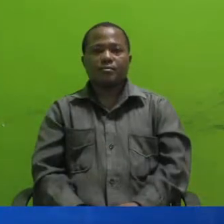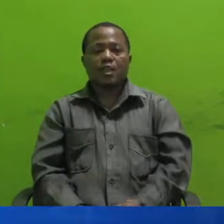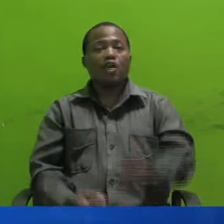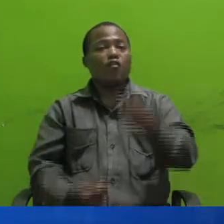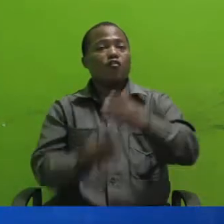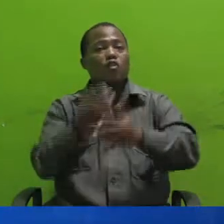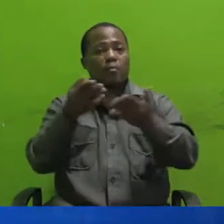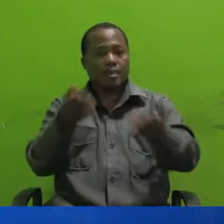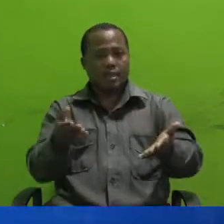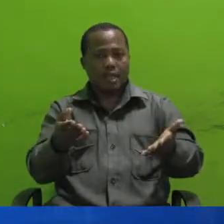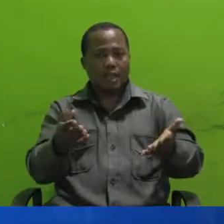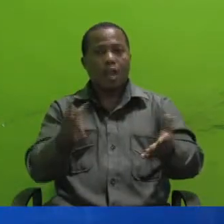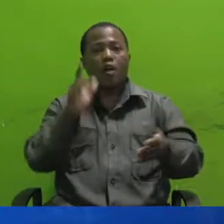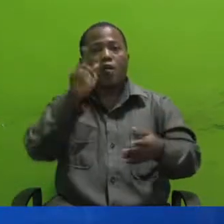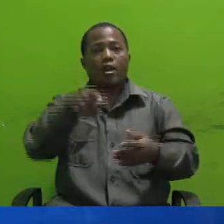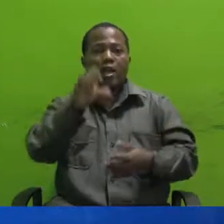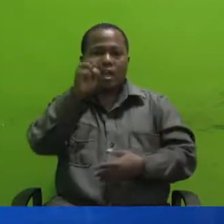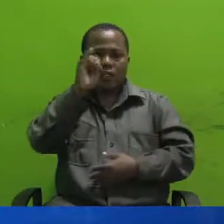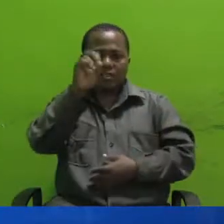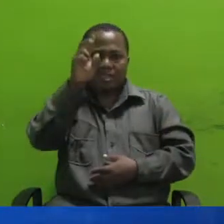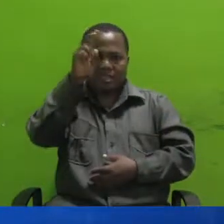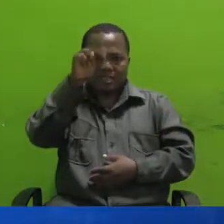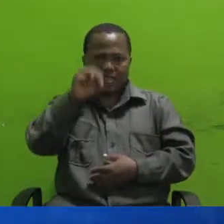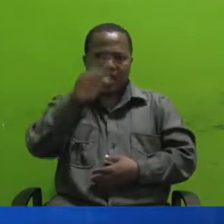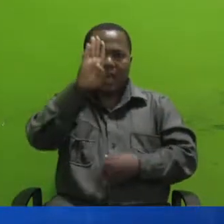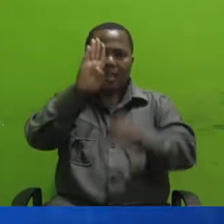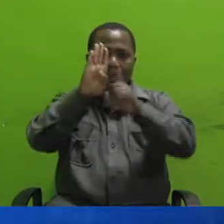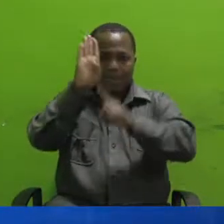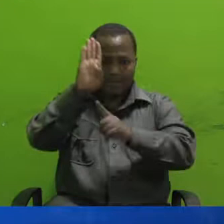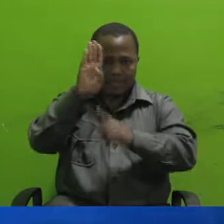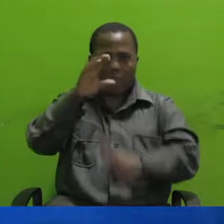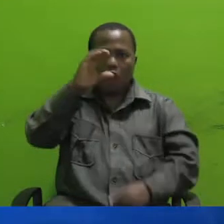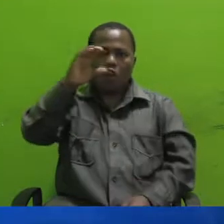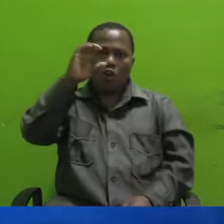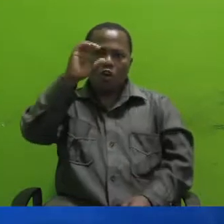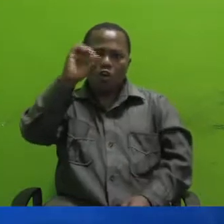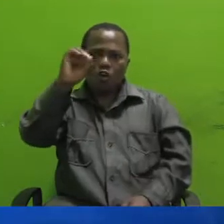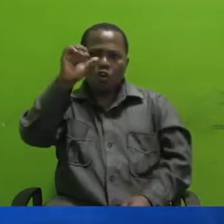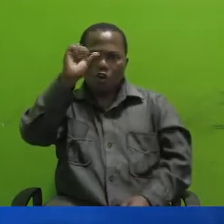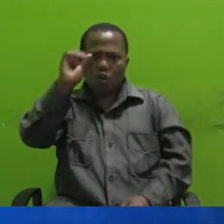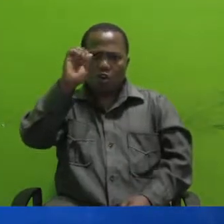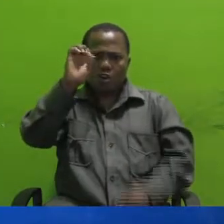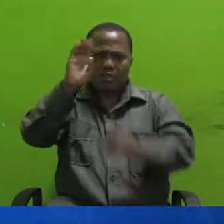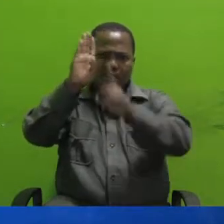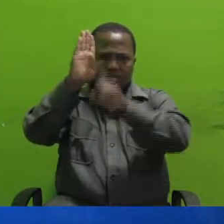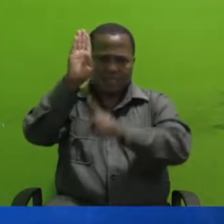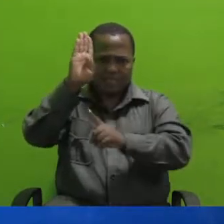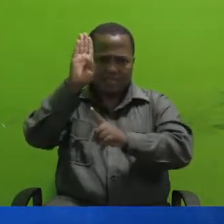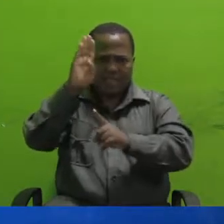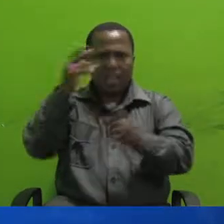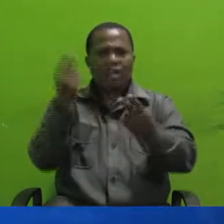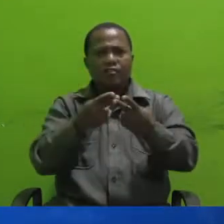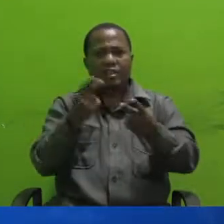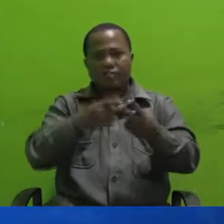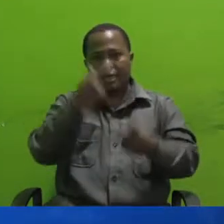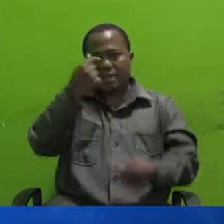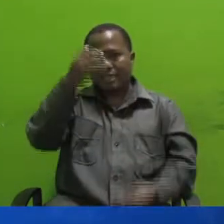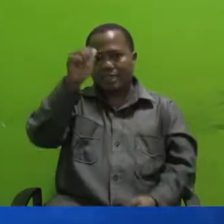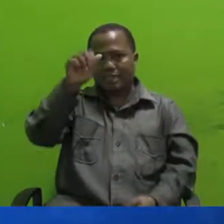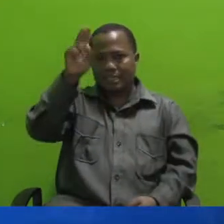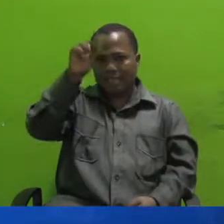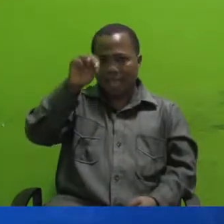Now from here we have sine beta and we have cos beta, and the question said find tangent